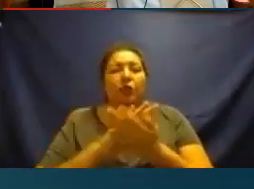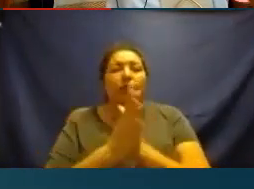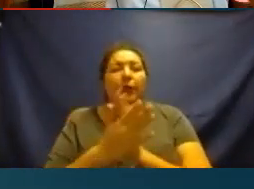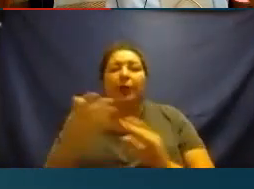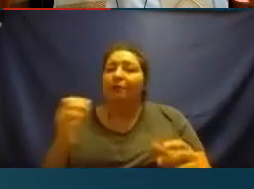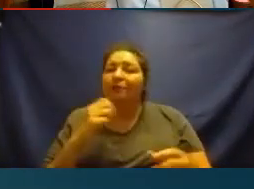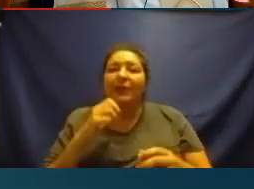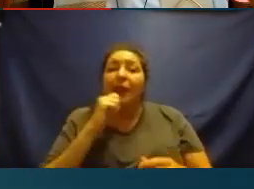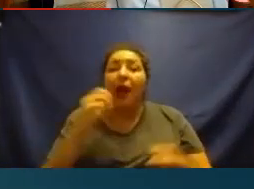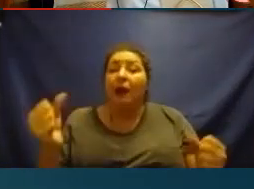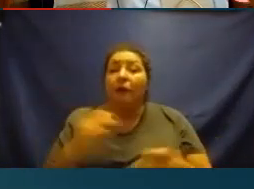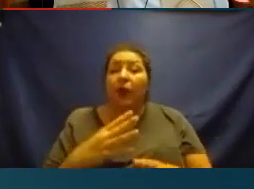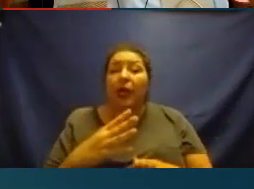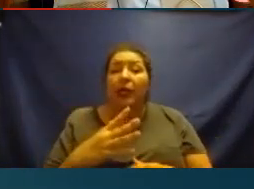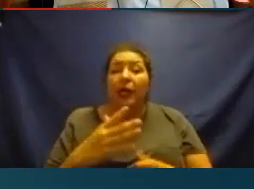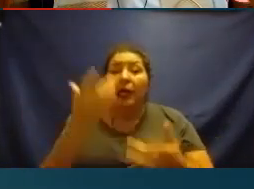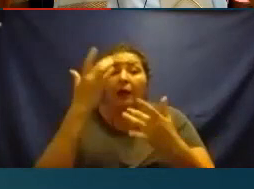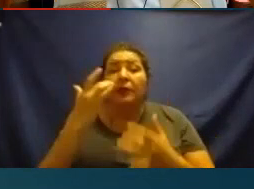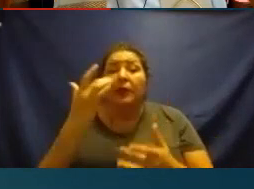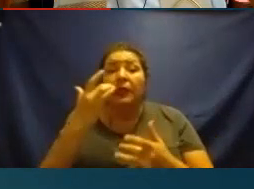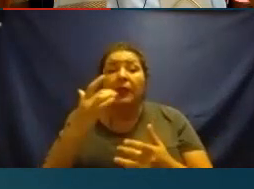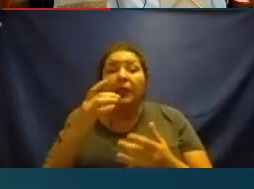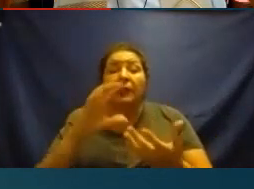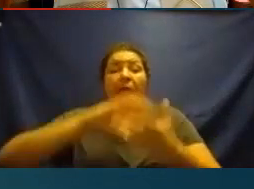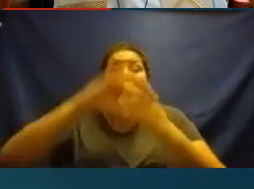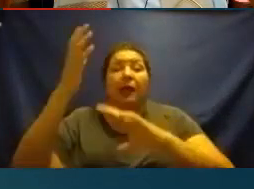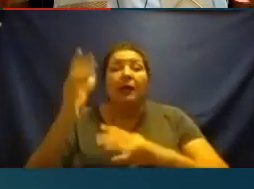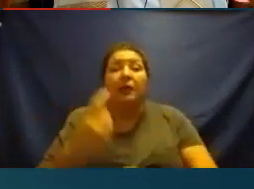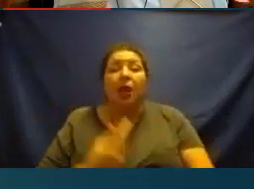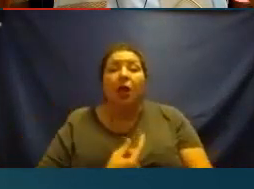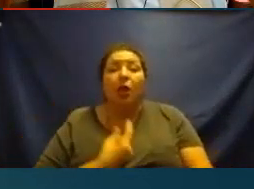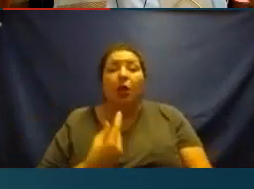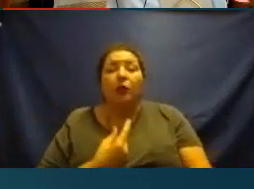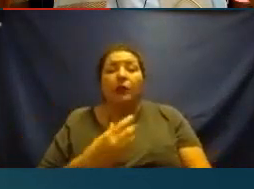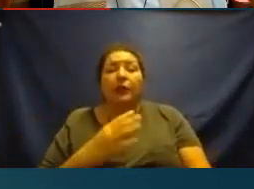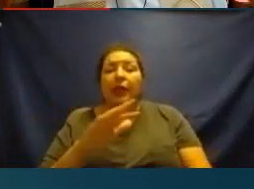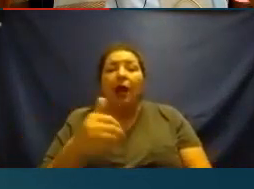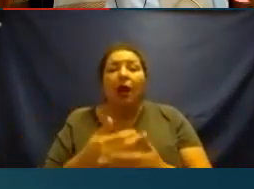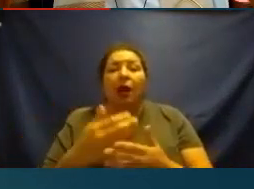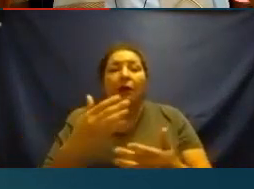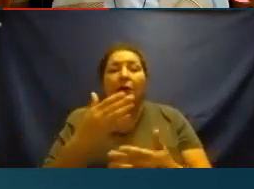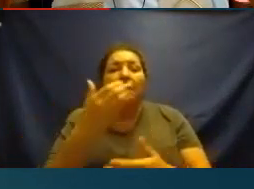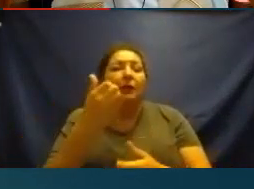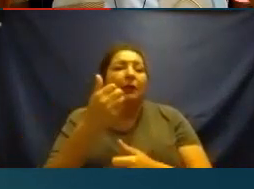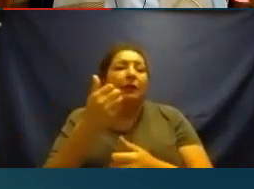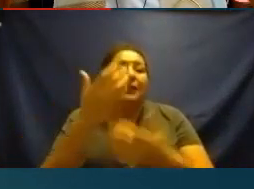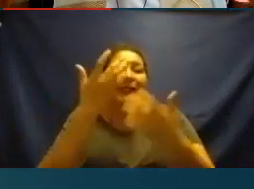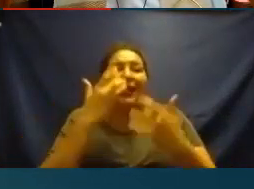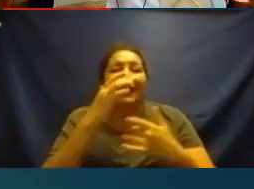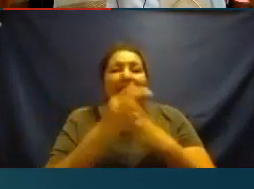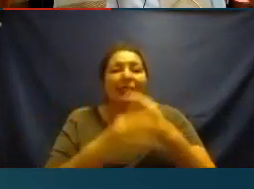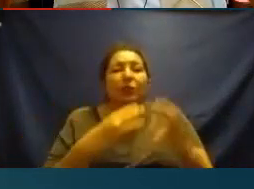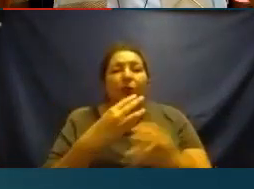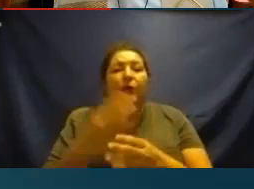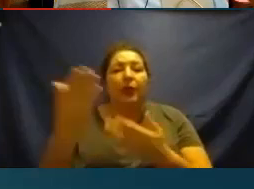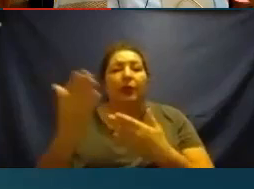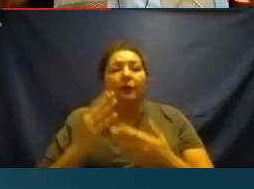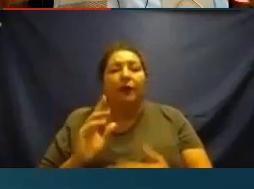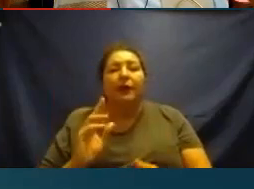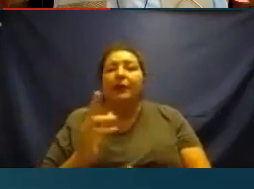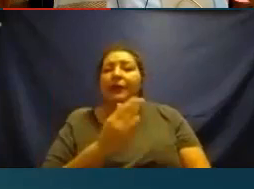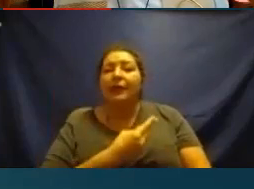disease, chaos, loneliness, and every sorrow in this world. Give us, along with Job,